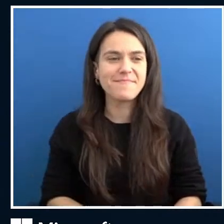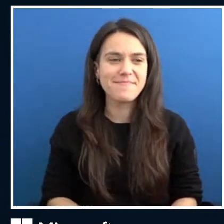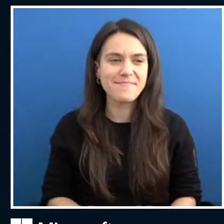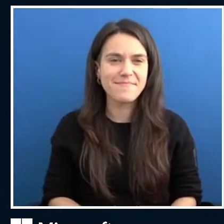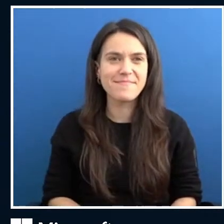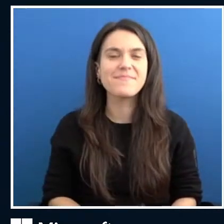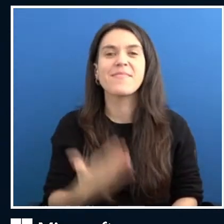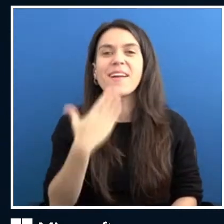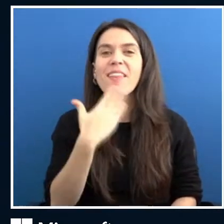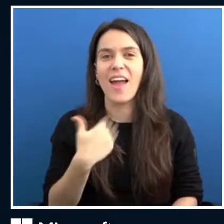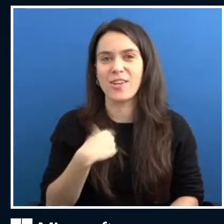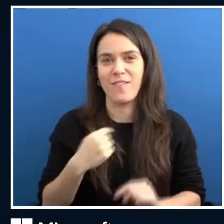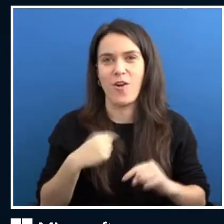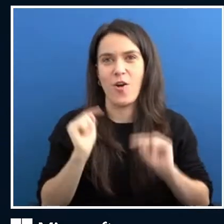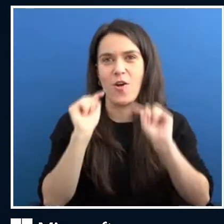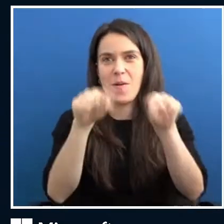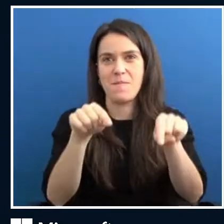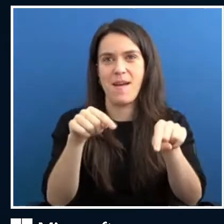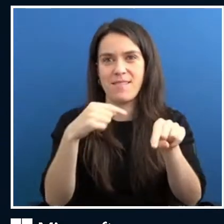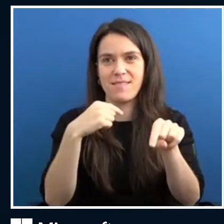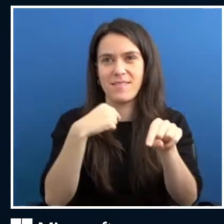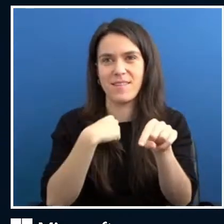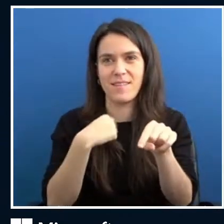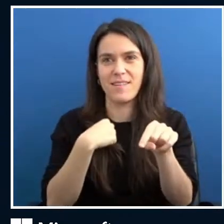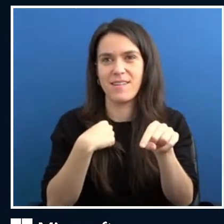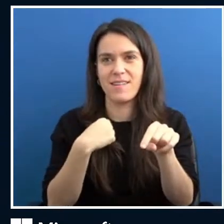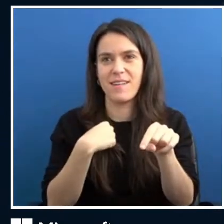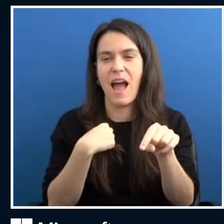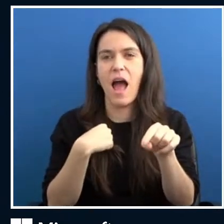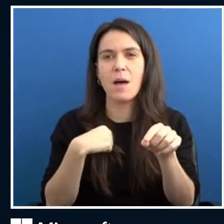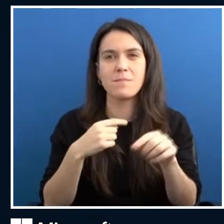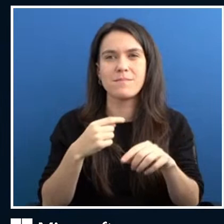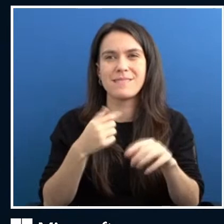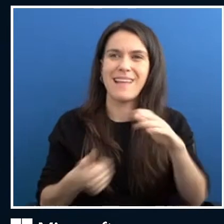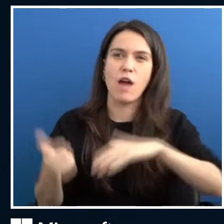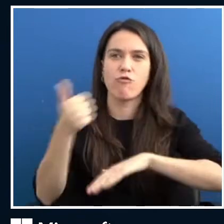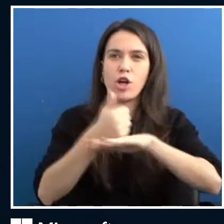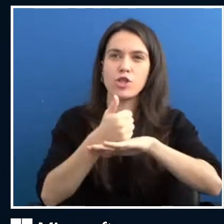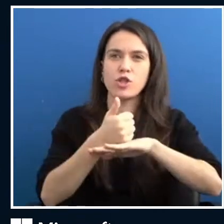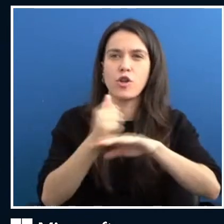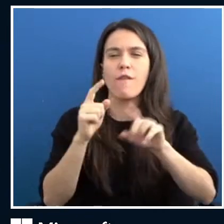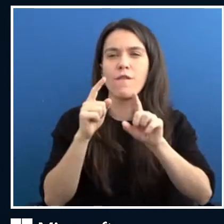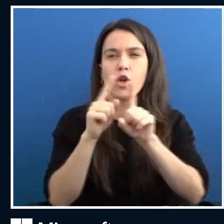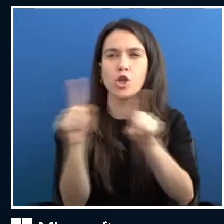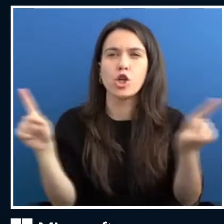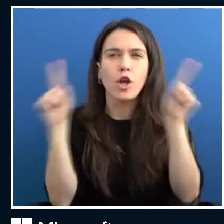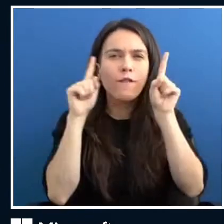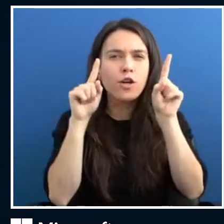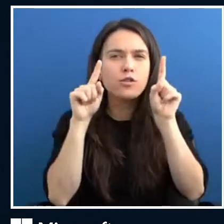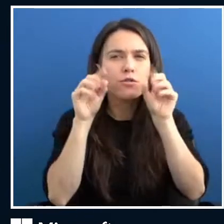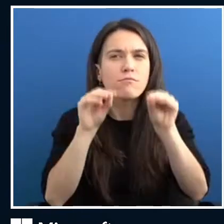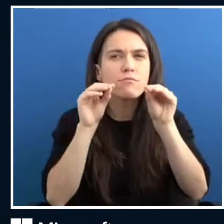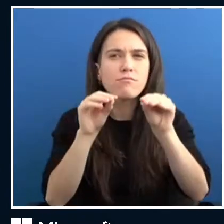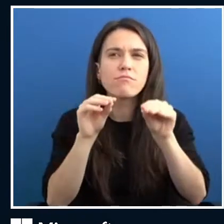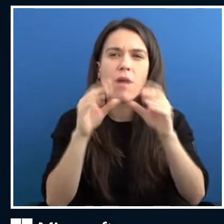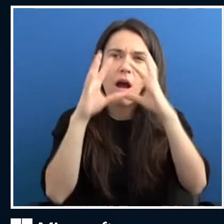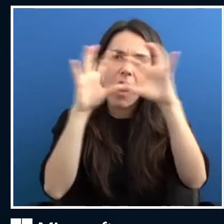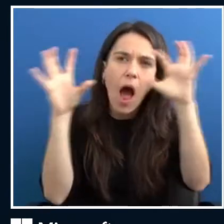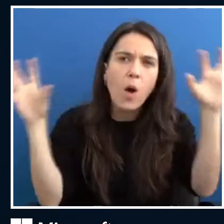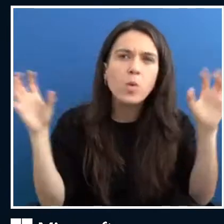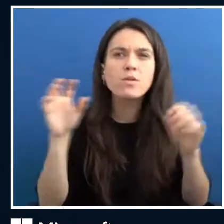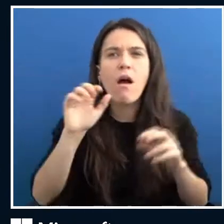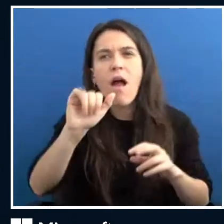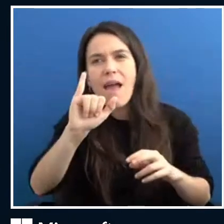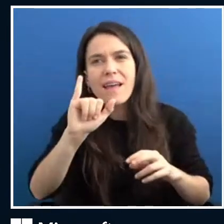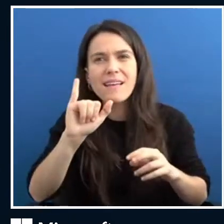inviting me. I'm Ajit Jaukar. I'm the course director of the Oxford University course Artificial Intelligence, Cloud and Edge Computing. And it does pretty much